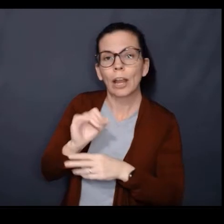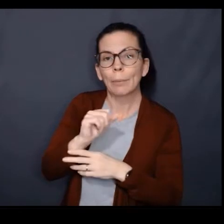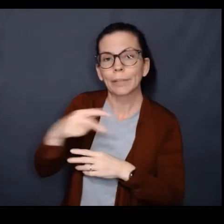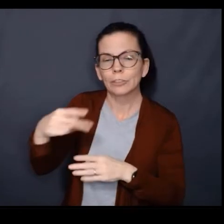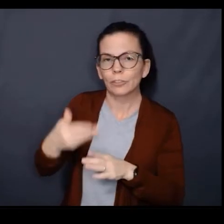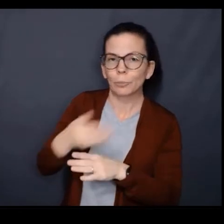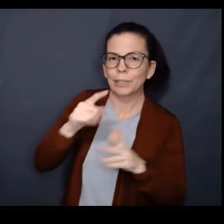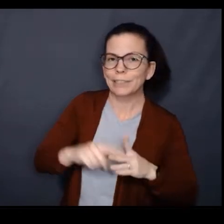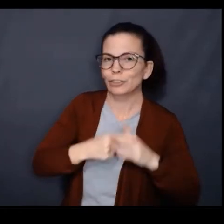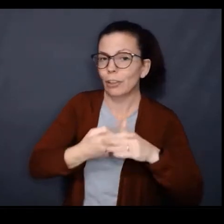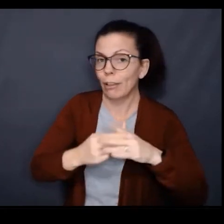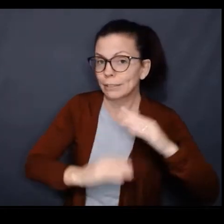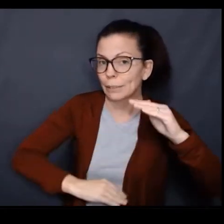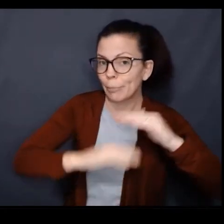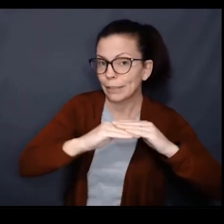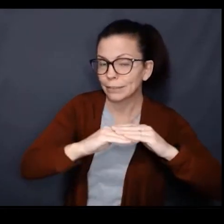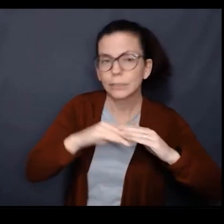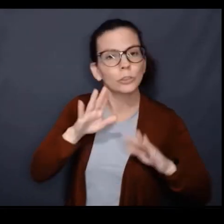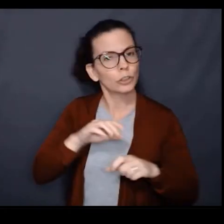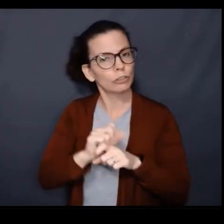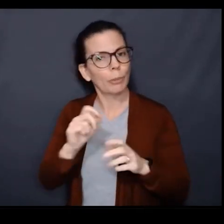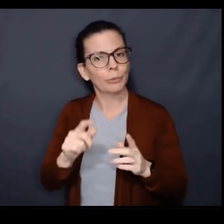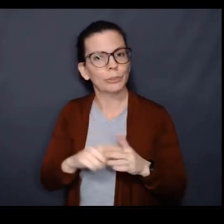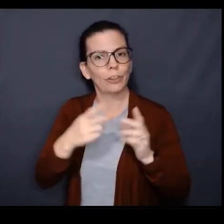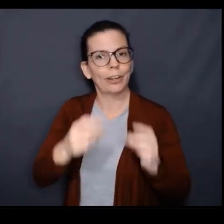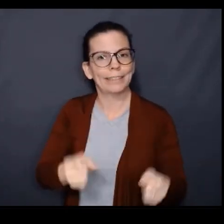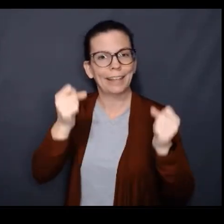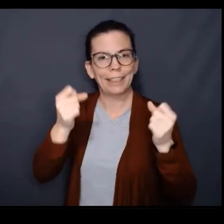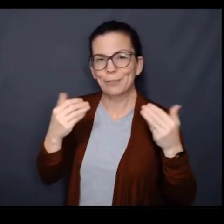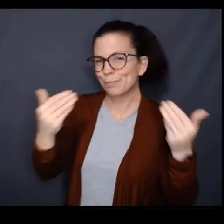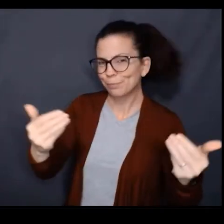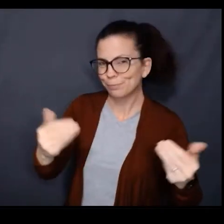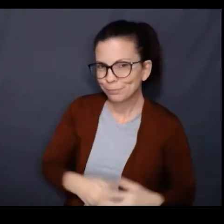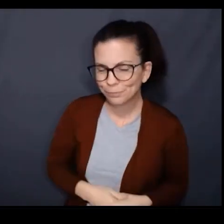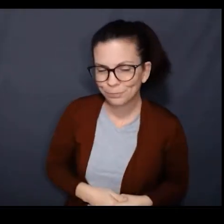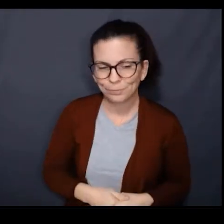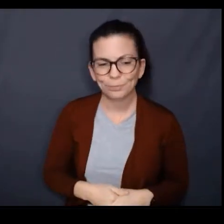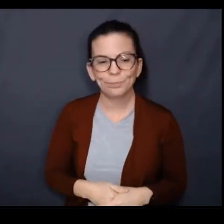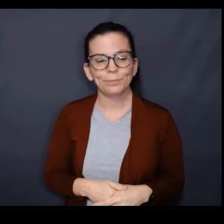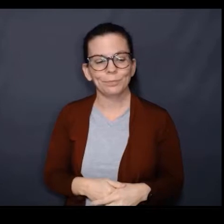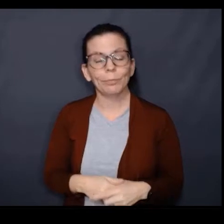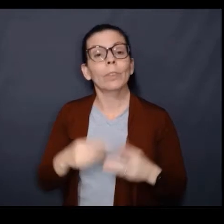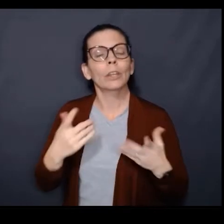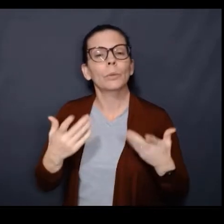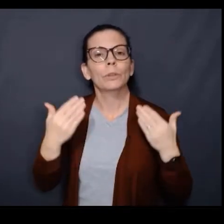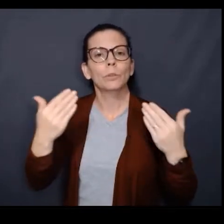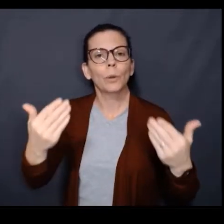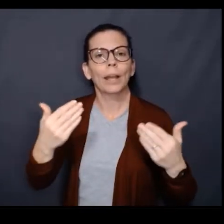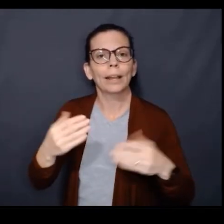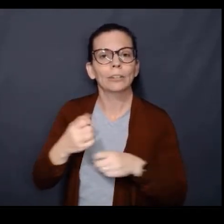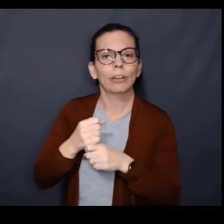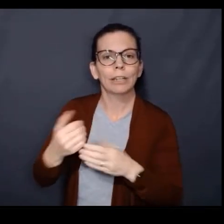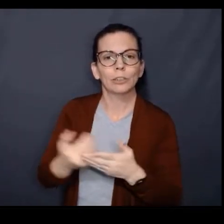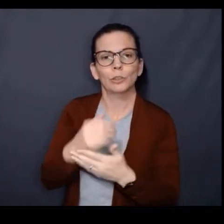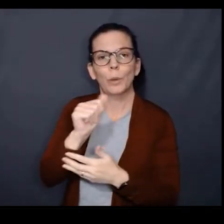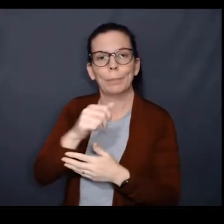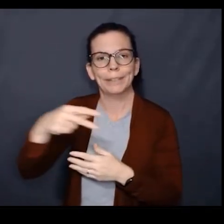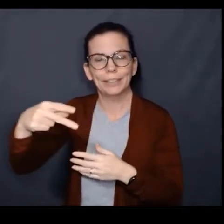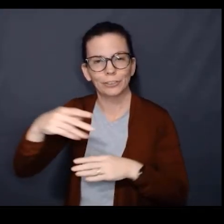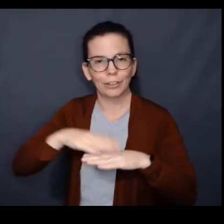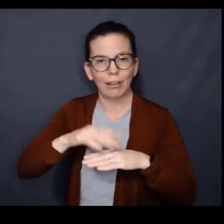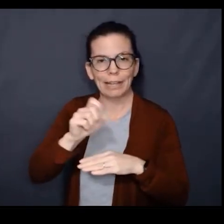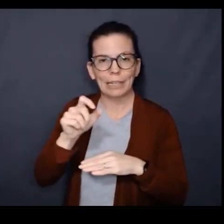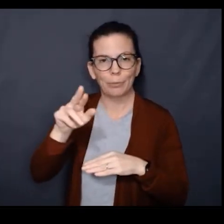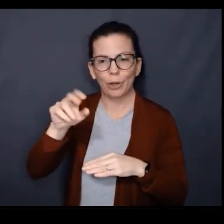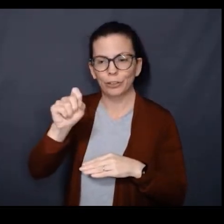use pre-initialized capacity so your jobs can start instantly. Let's get started. We're going to go ahead and create a new